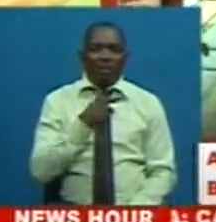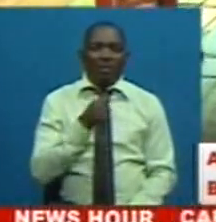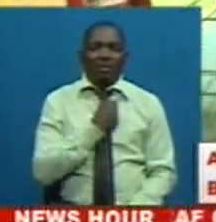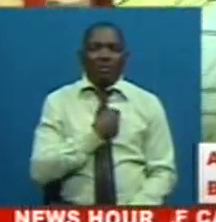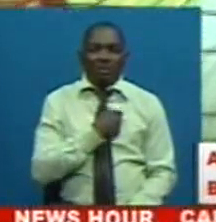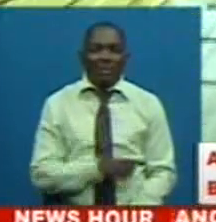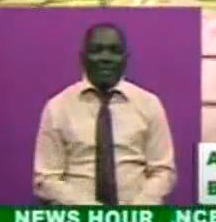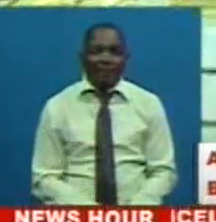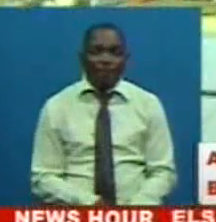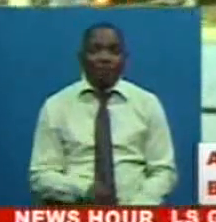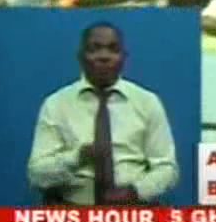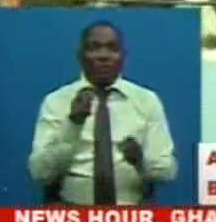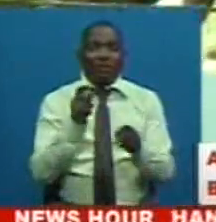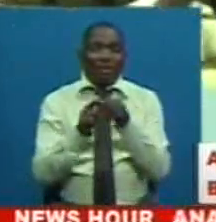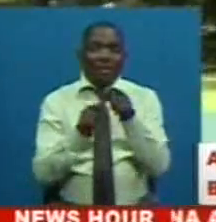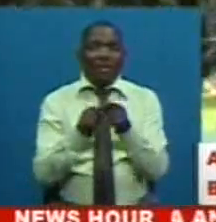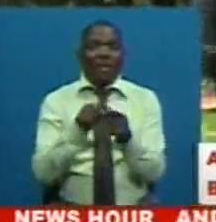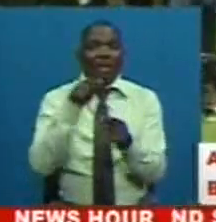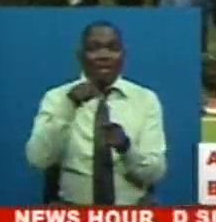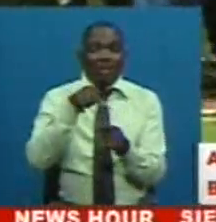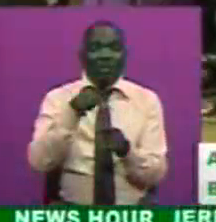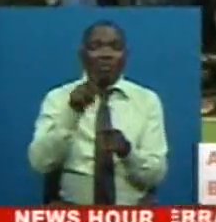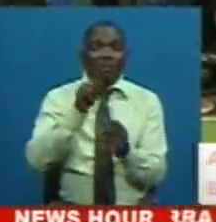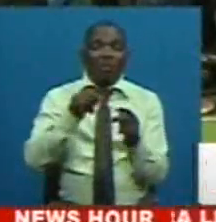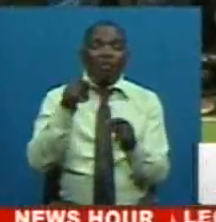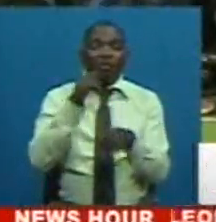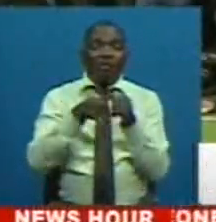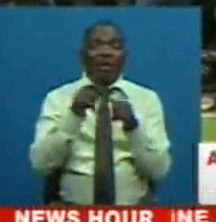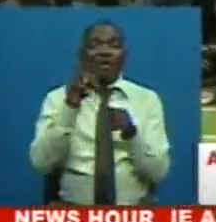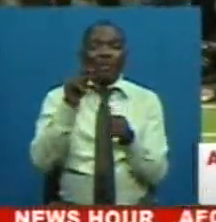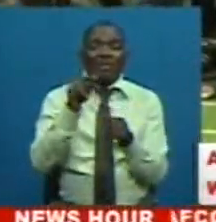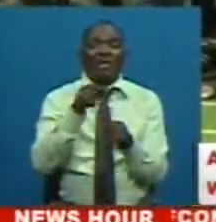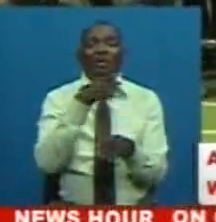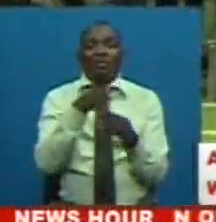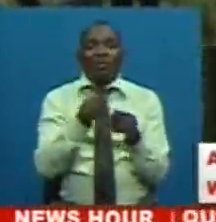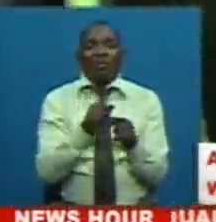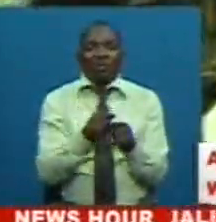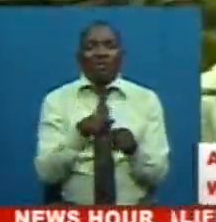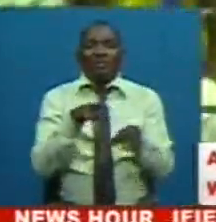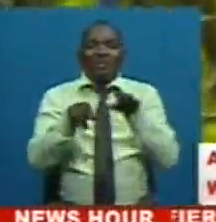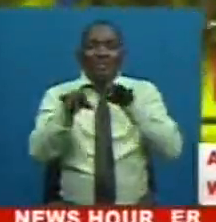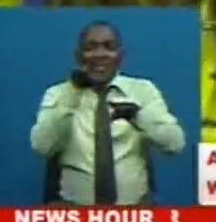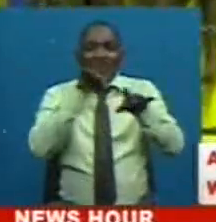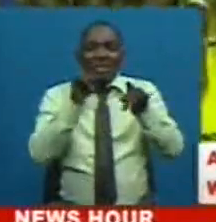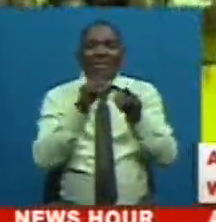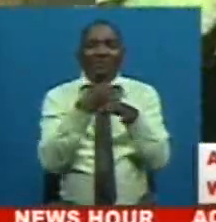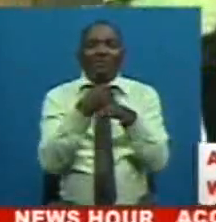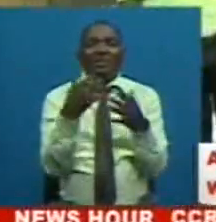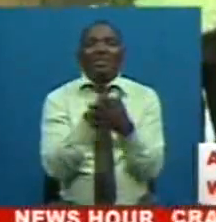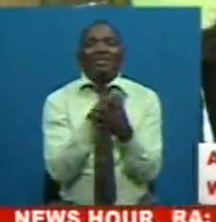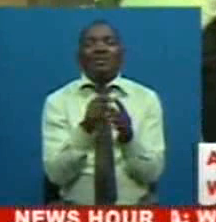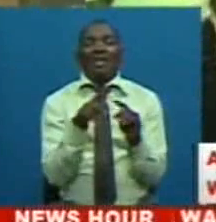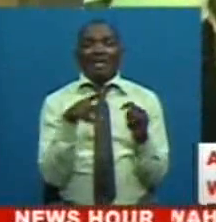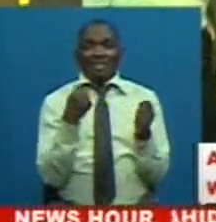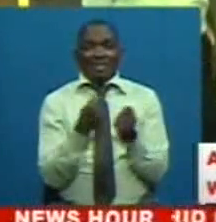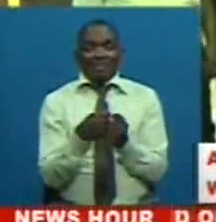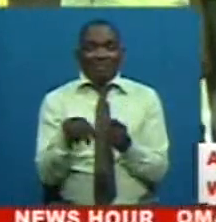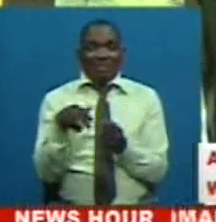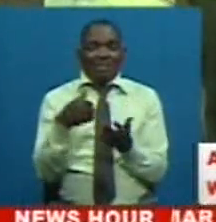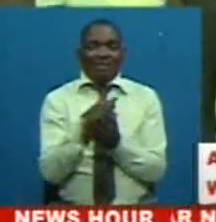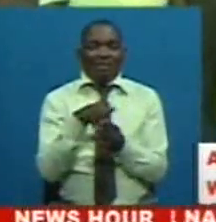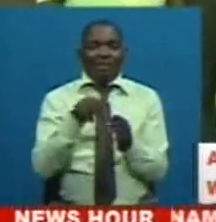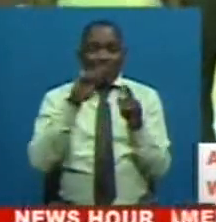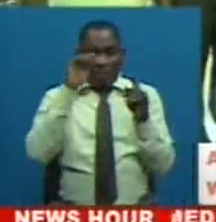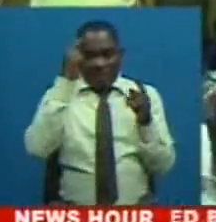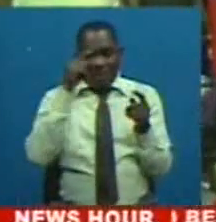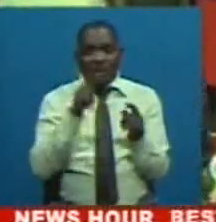that. Officials say the 20 finalists and semi-finalists have been selected to form the nucleus of the new Black